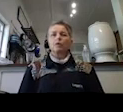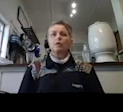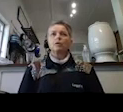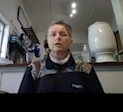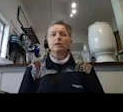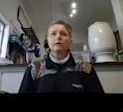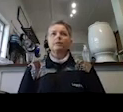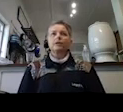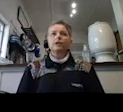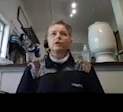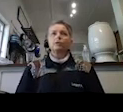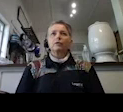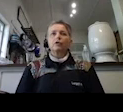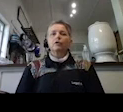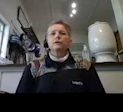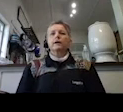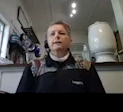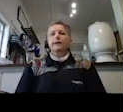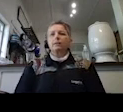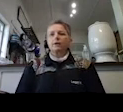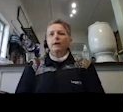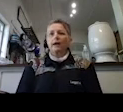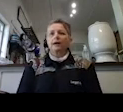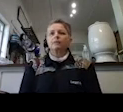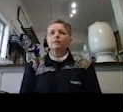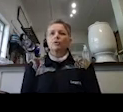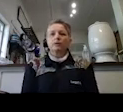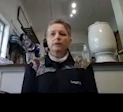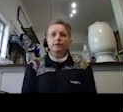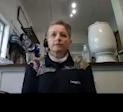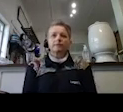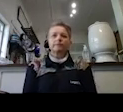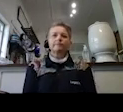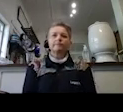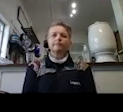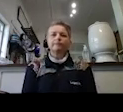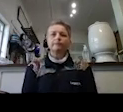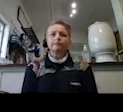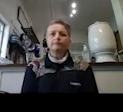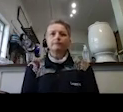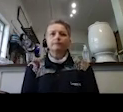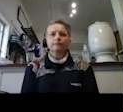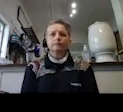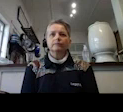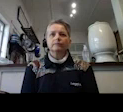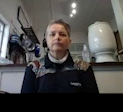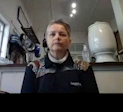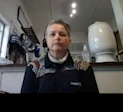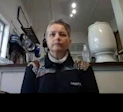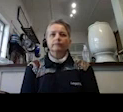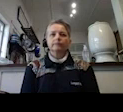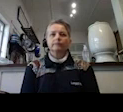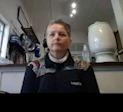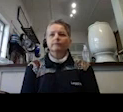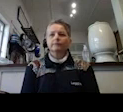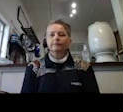before a court, you would use a statement of claim document. All right. Well, I